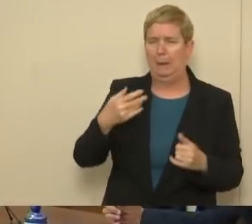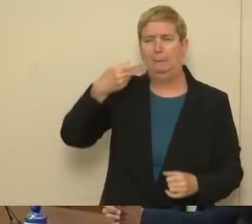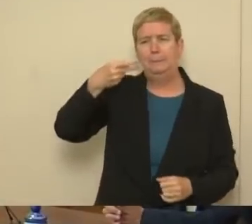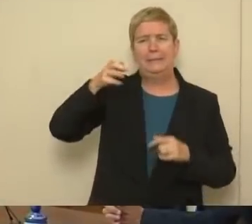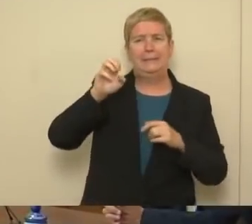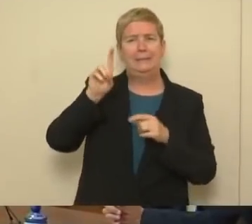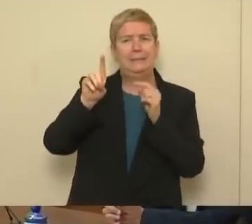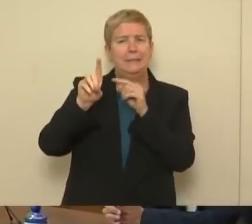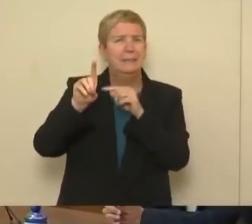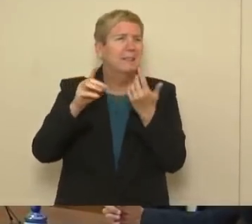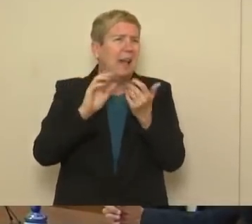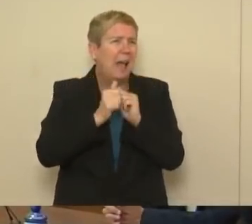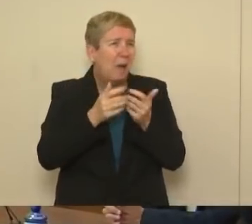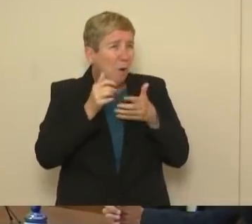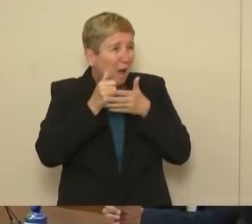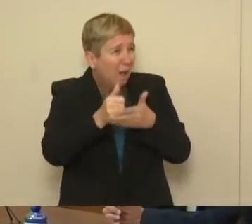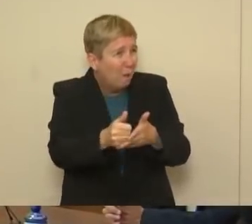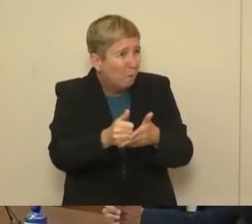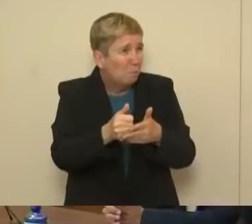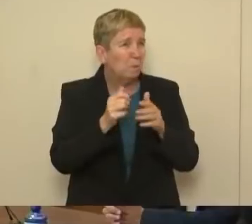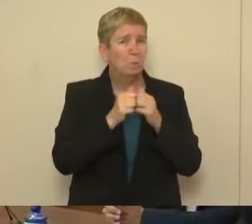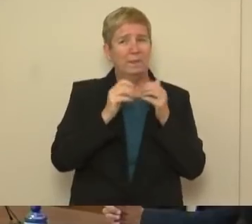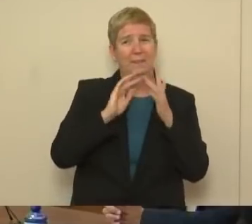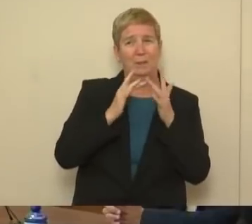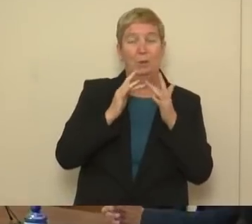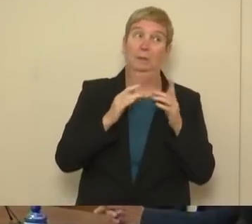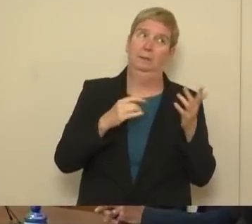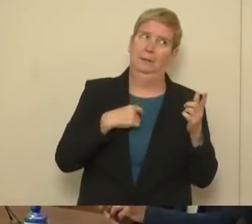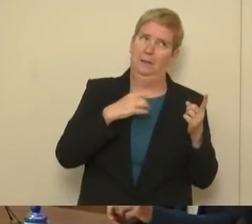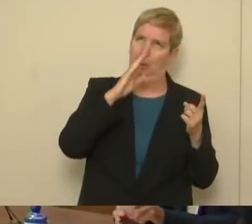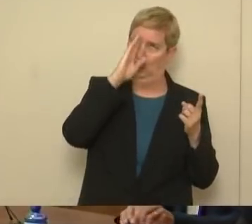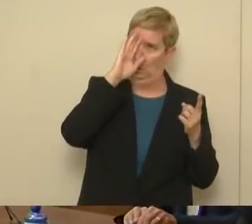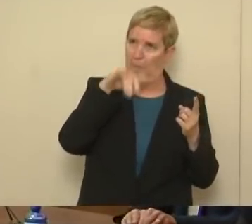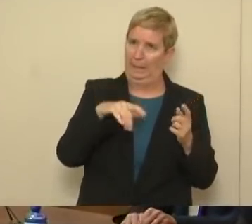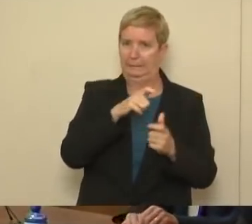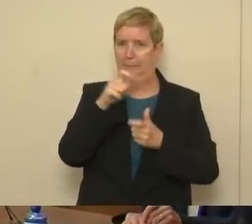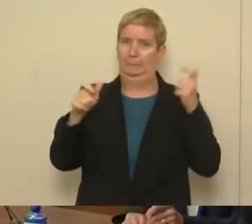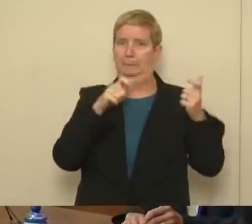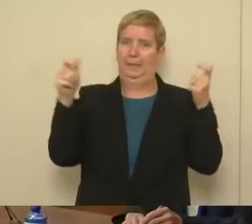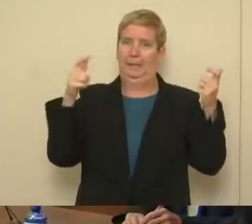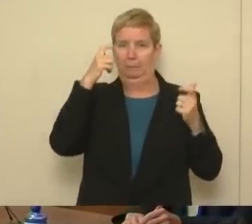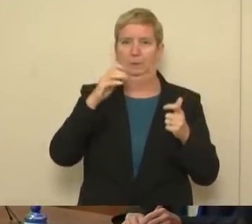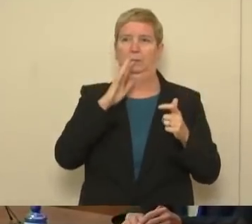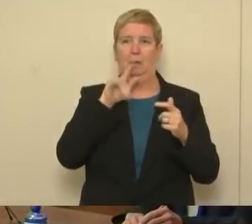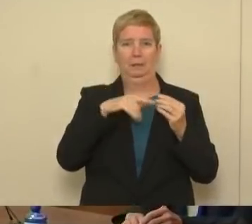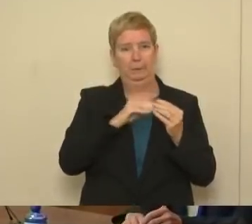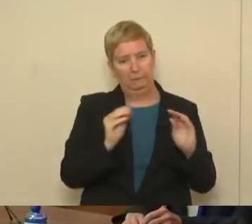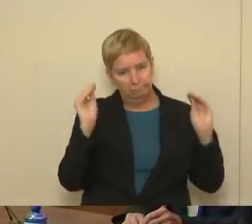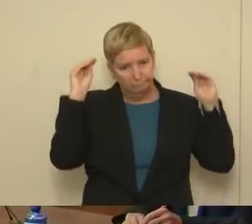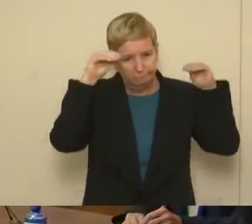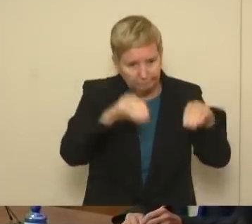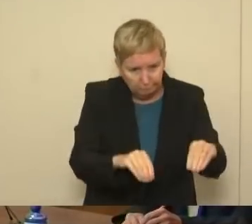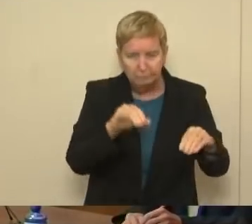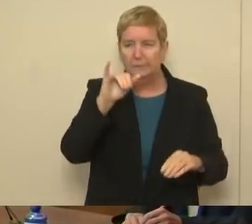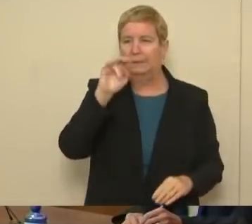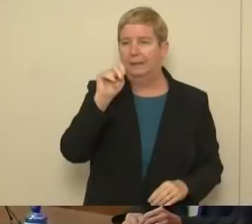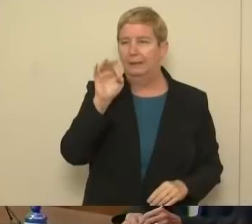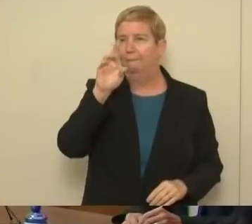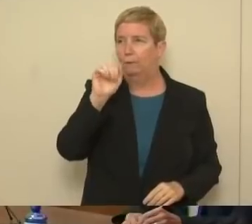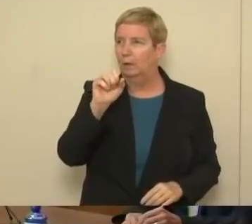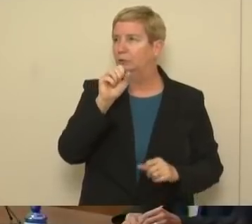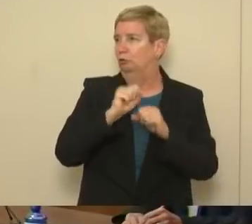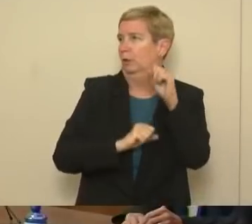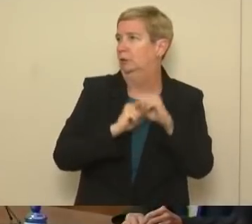at this point to help maybe improve connections? Obviously, that's a big infrastructure question when you talk about internet. And one other question